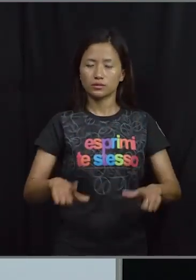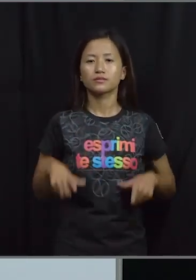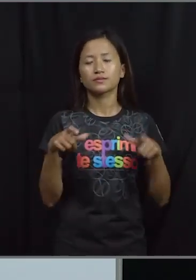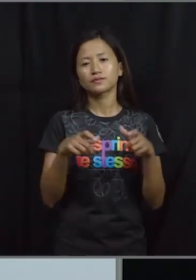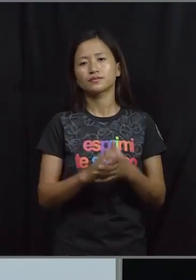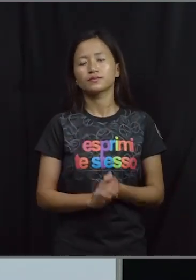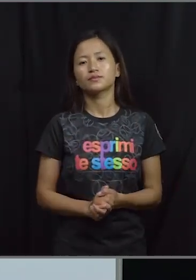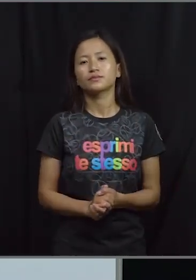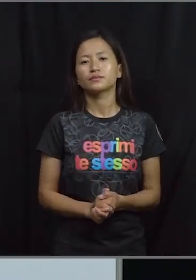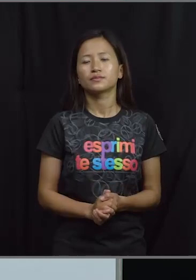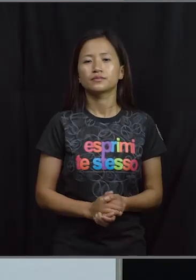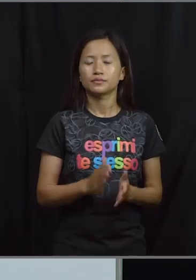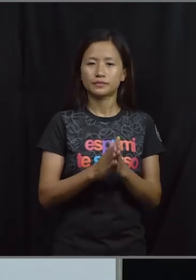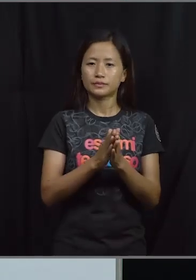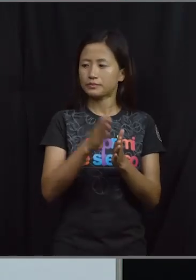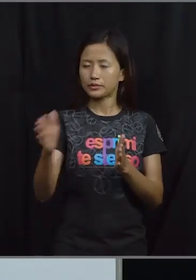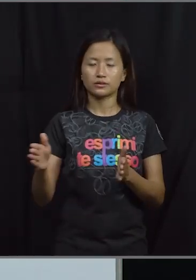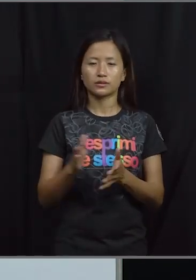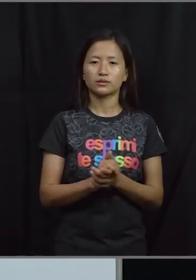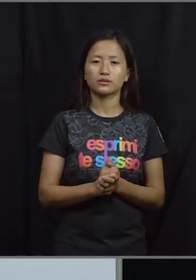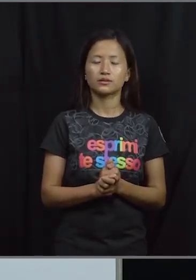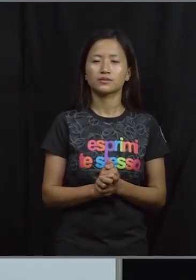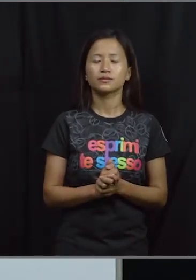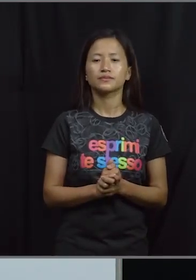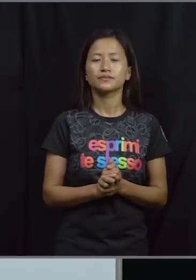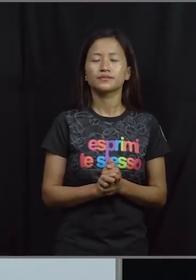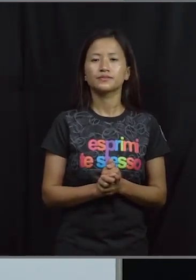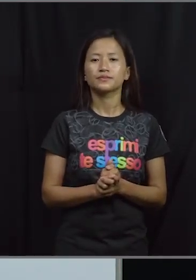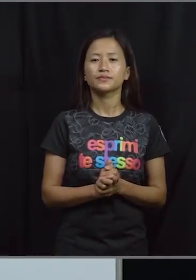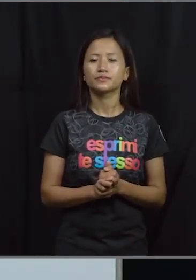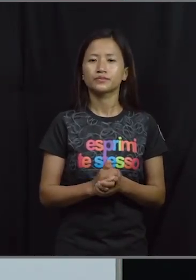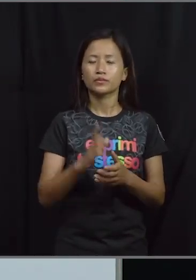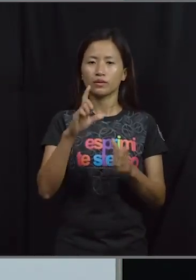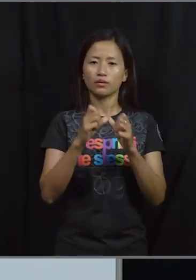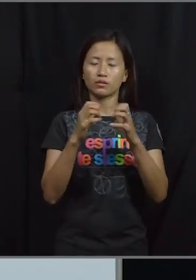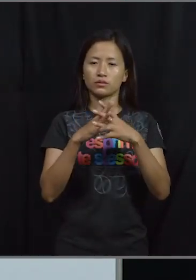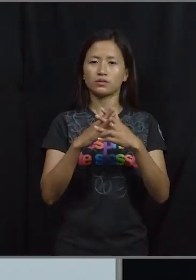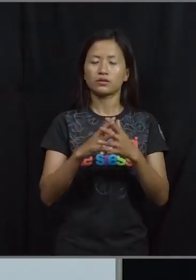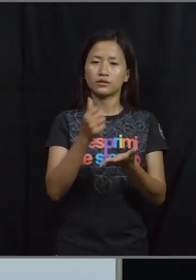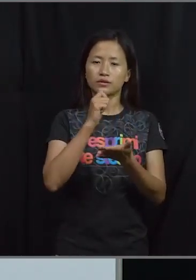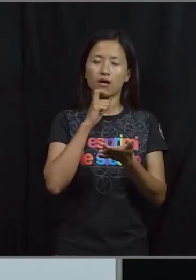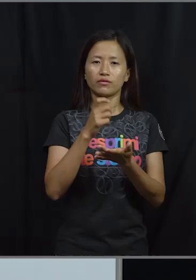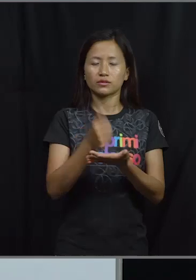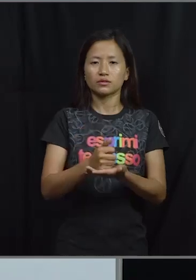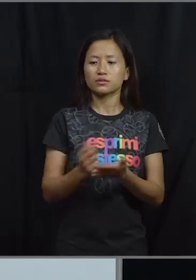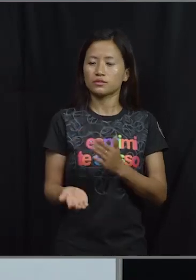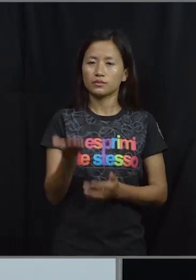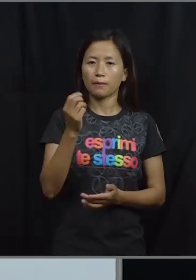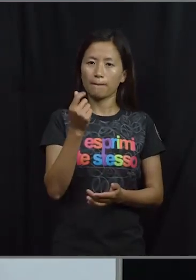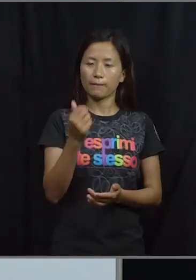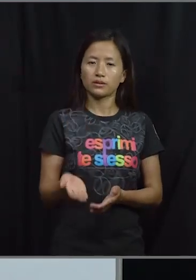Understood? Now, besides this, the law of demand states that when the price